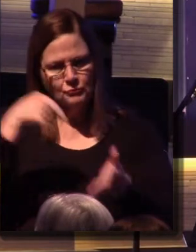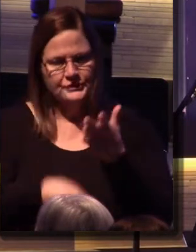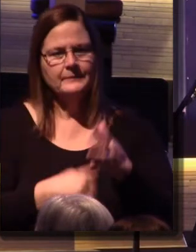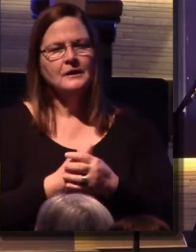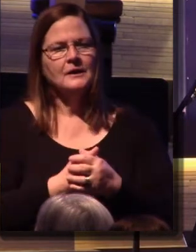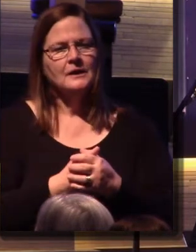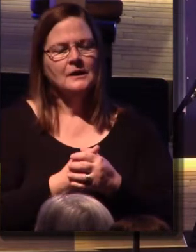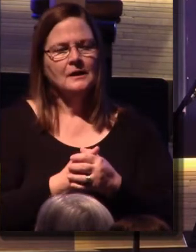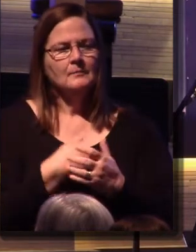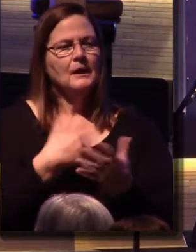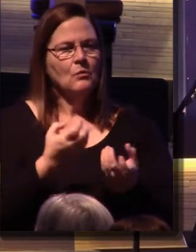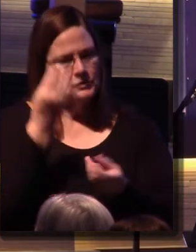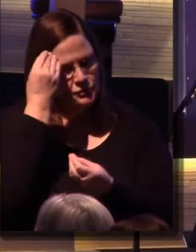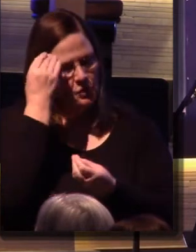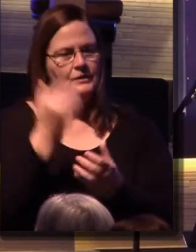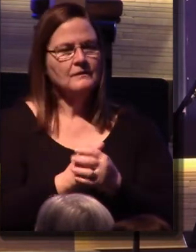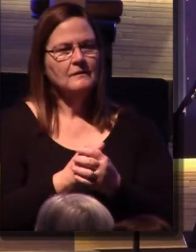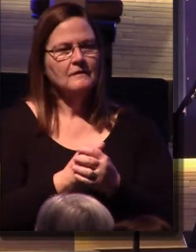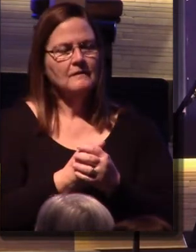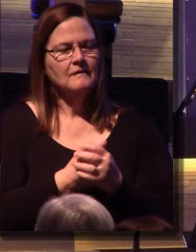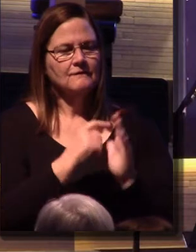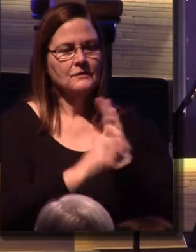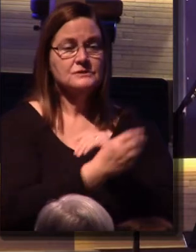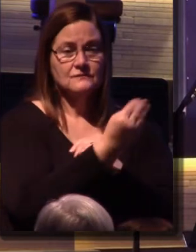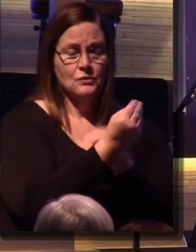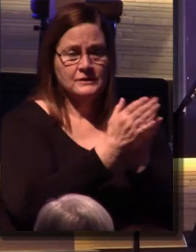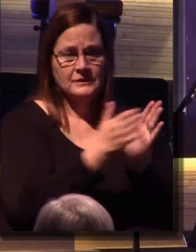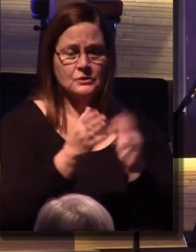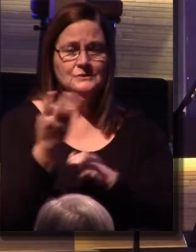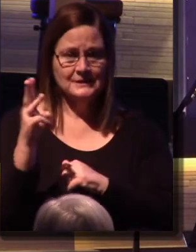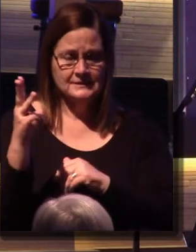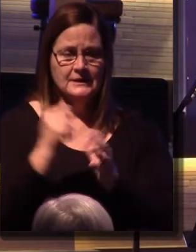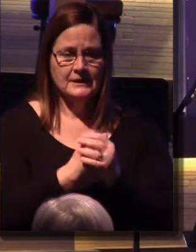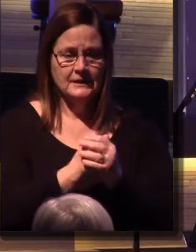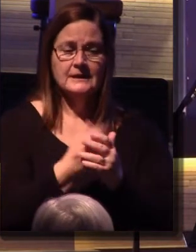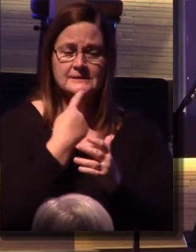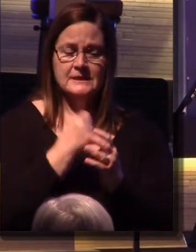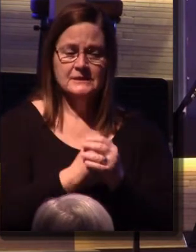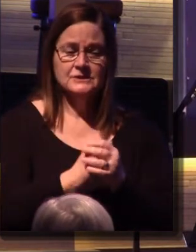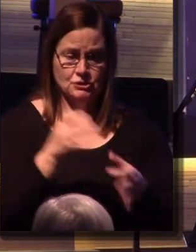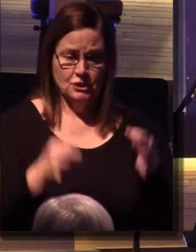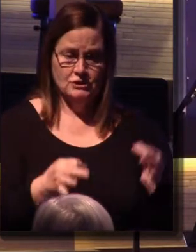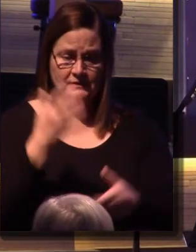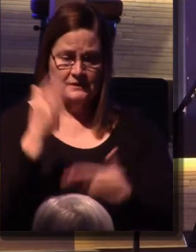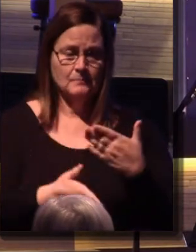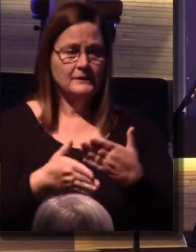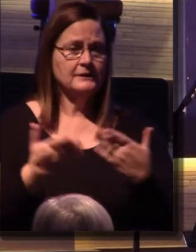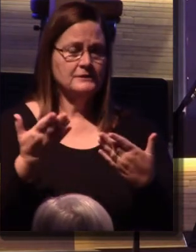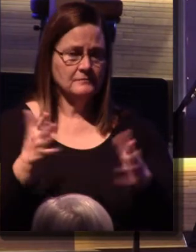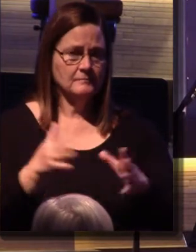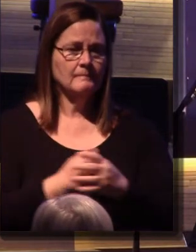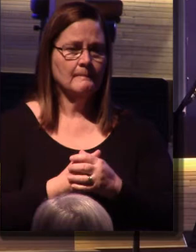verses 14 to 16, it tells us that the judgment is complete. The judgment is complete.